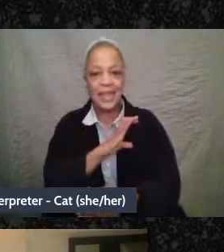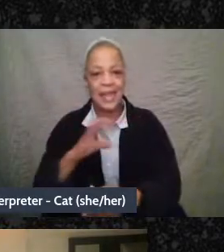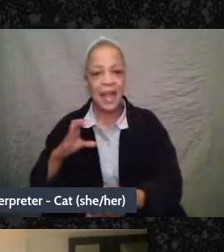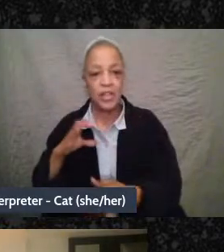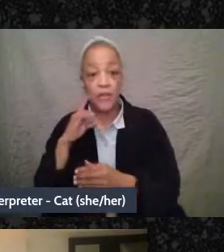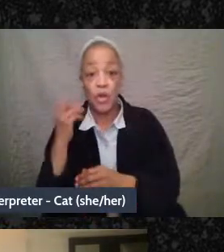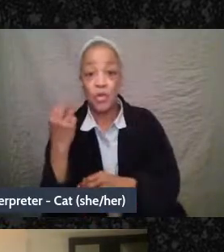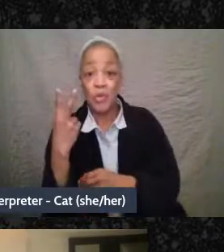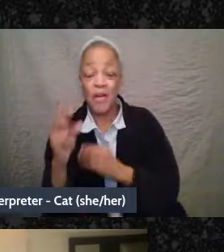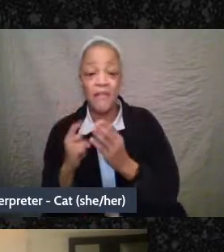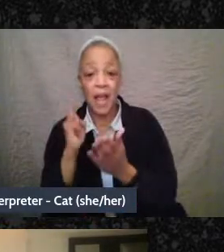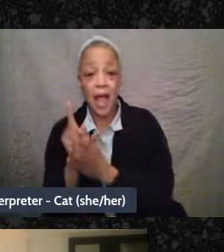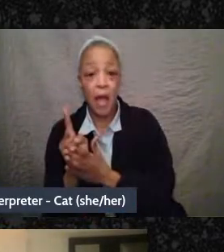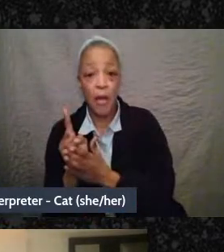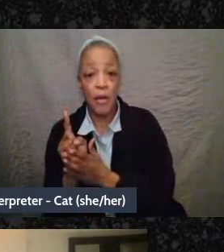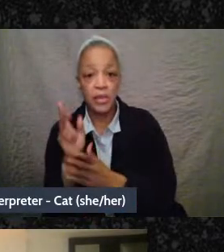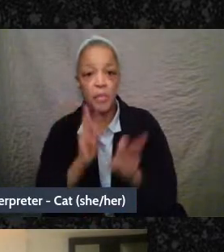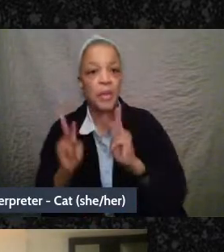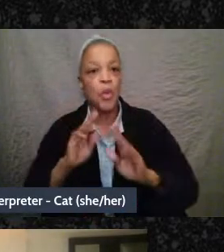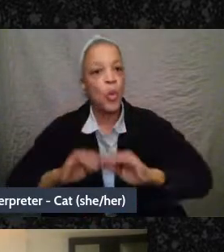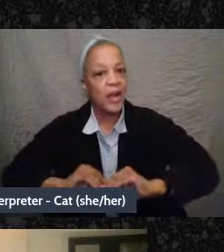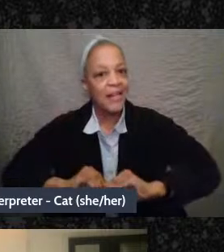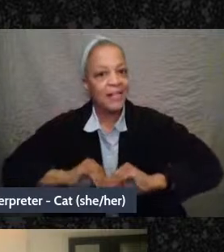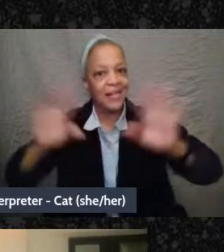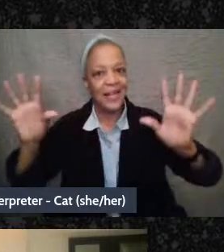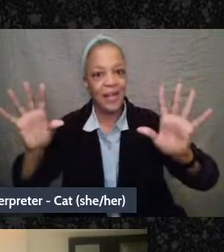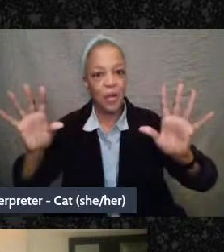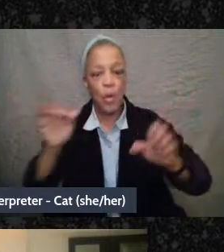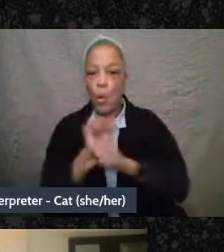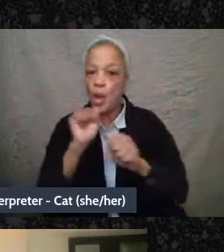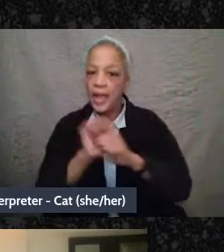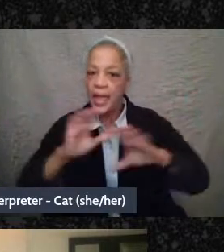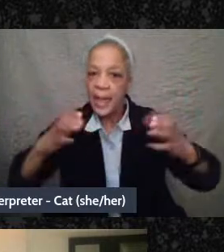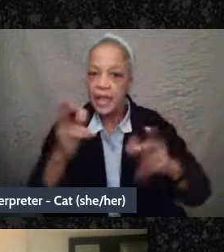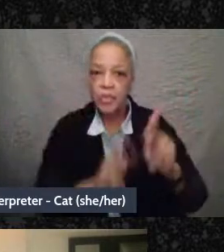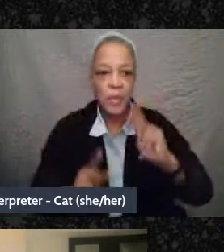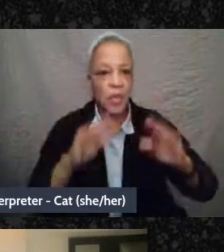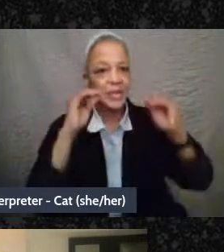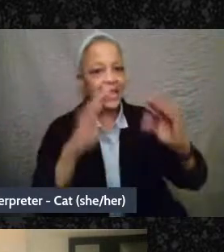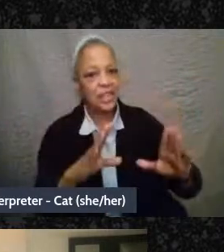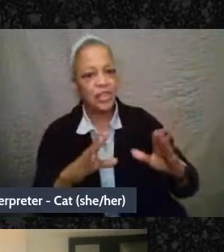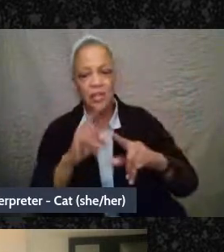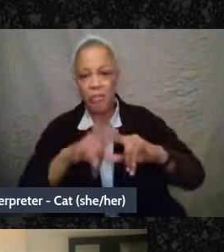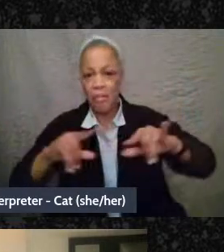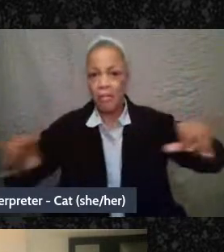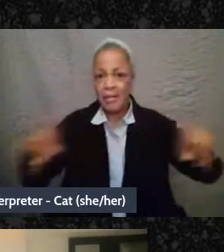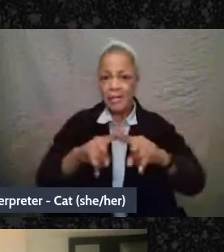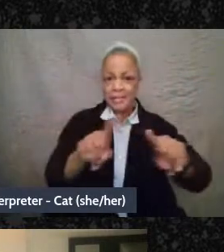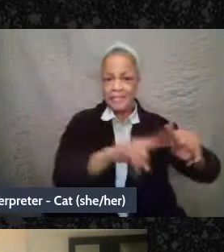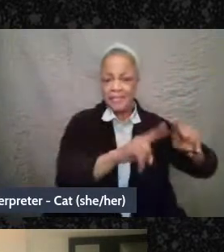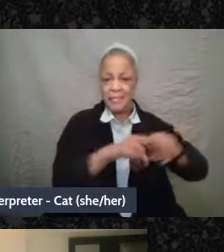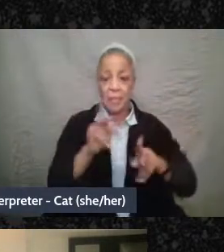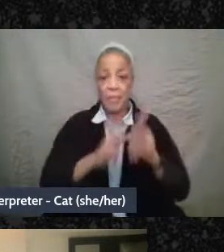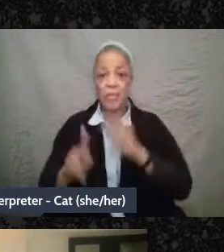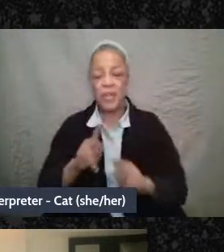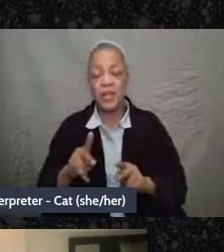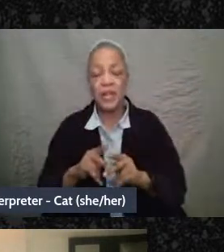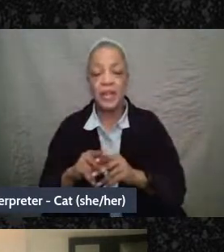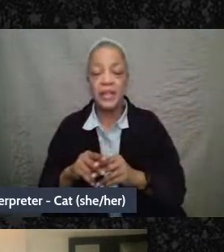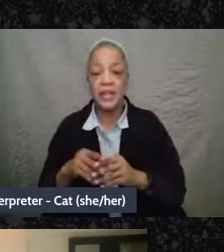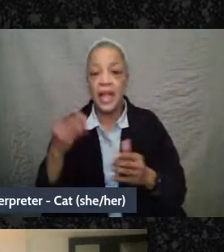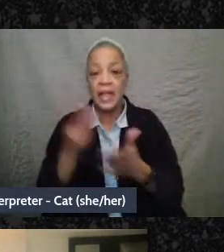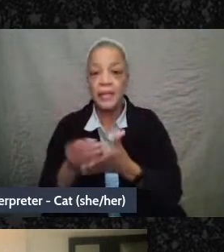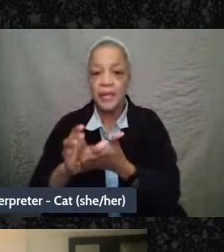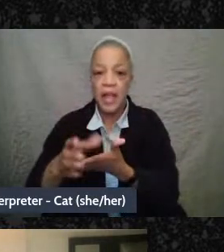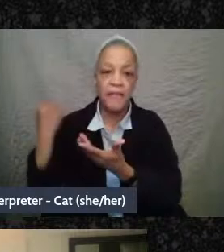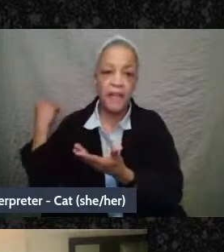process, folks were very clear. It was working class people, teachers, people of all walks of life who were like, defund the police. And, you know,